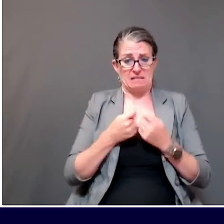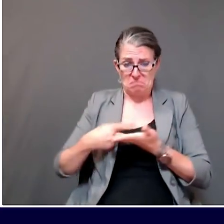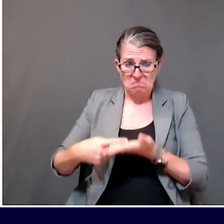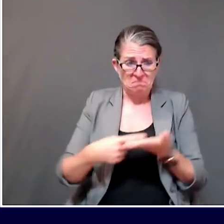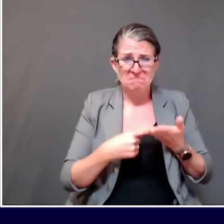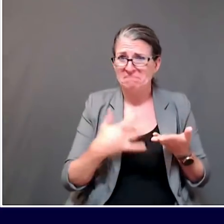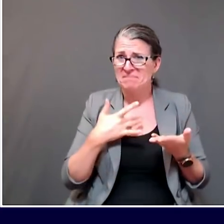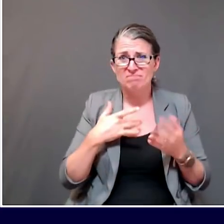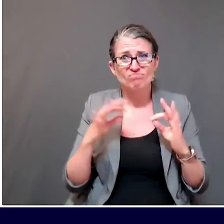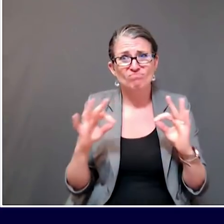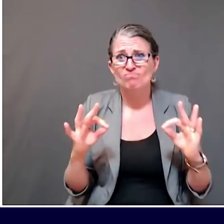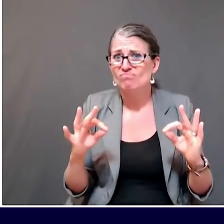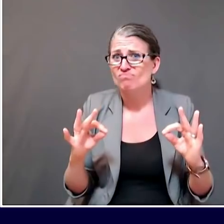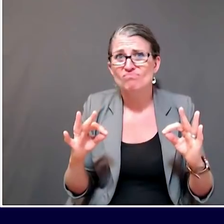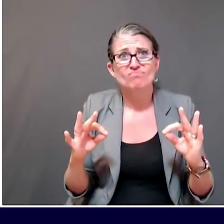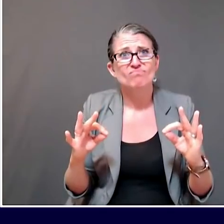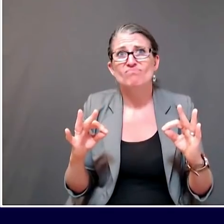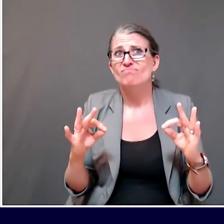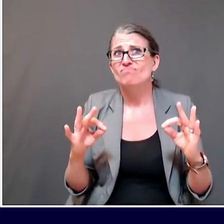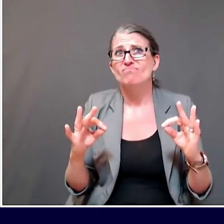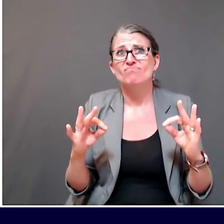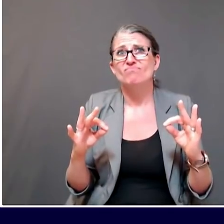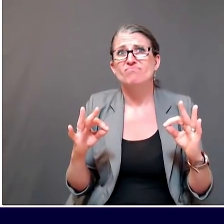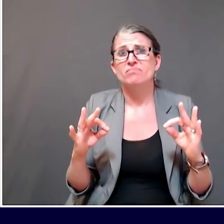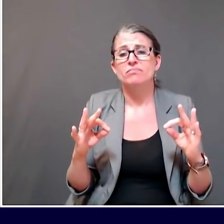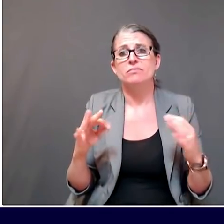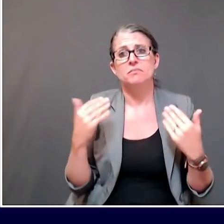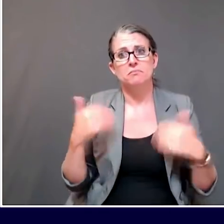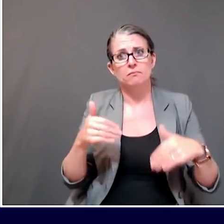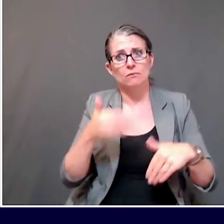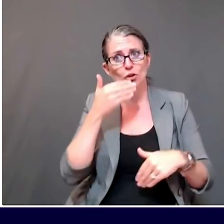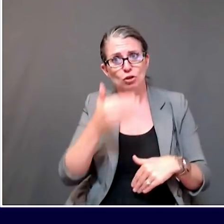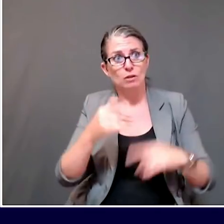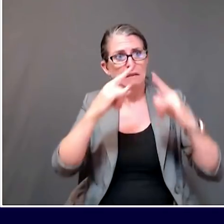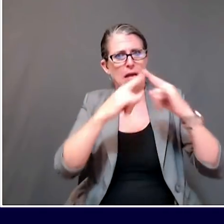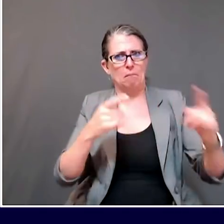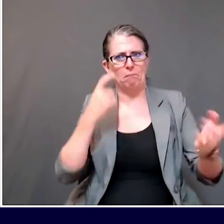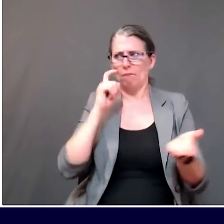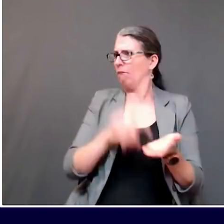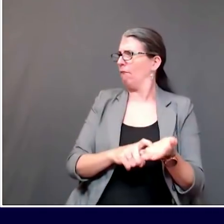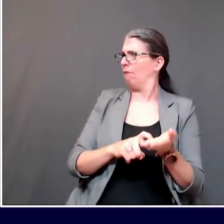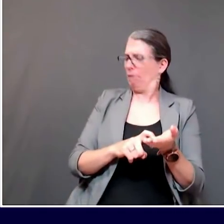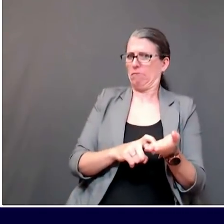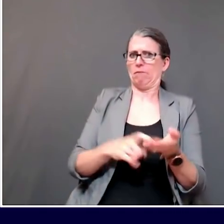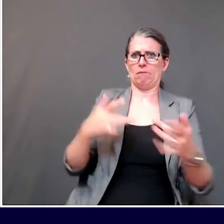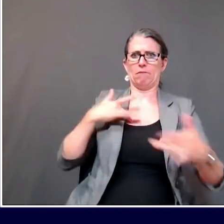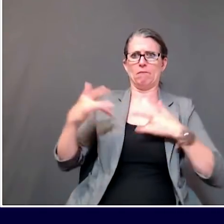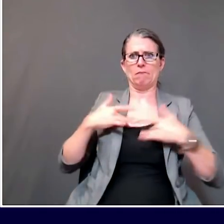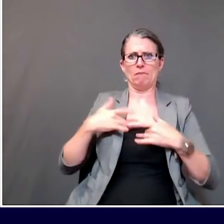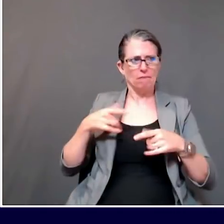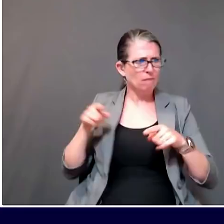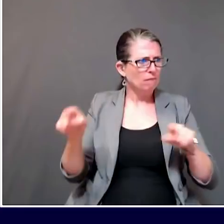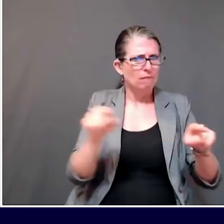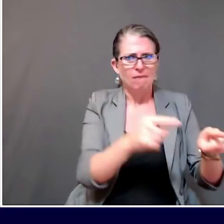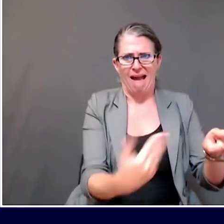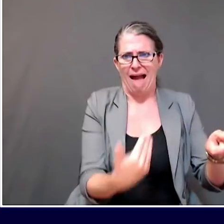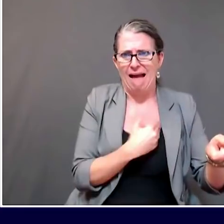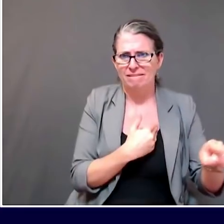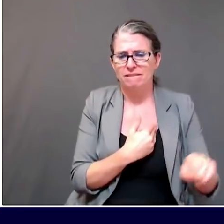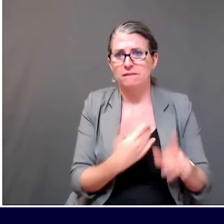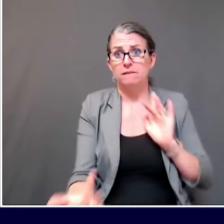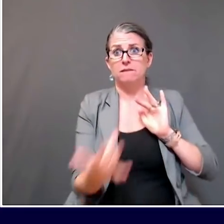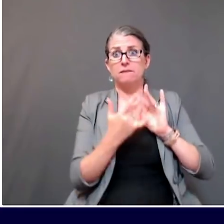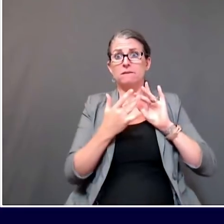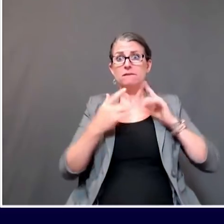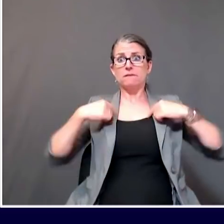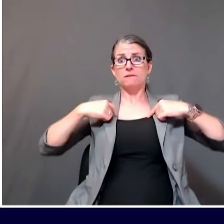positive results to us. We noted that there was something a bit atypical about the situation. We immediately started the